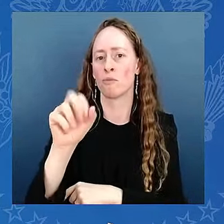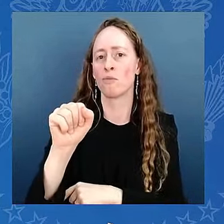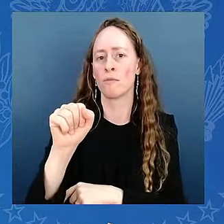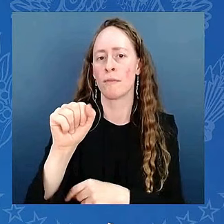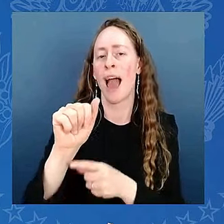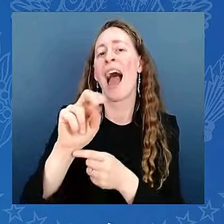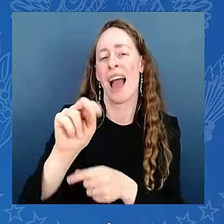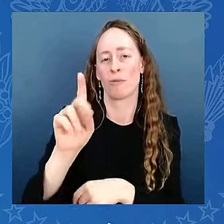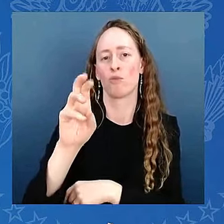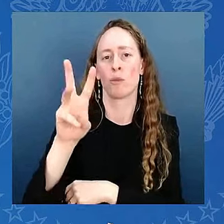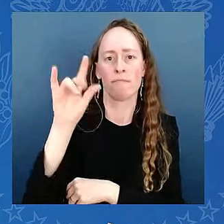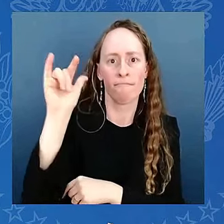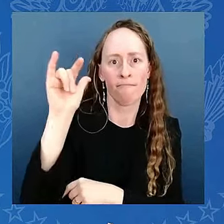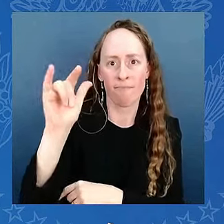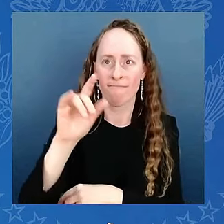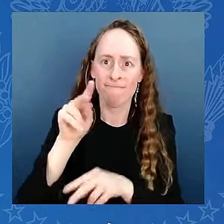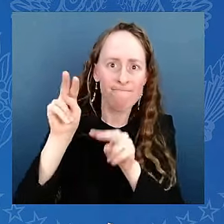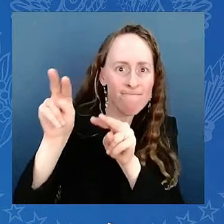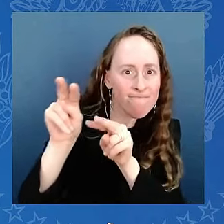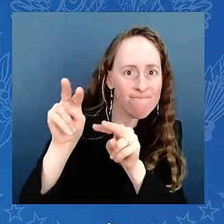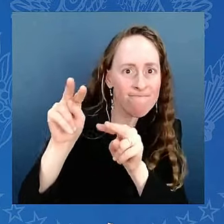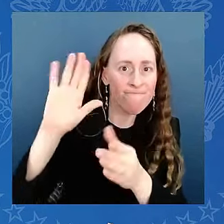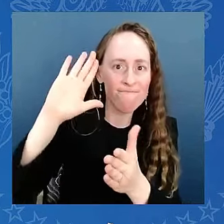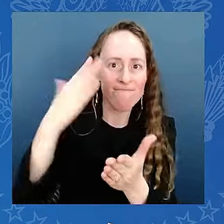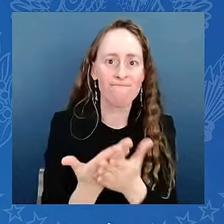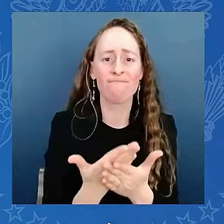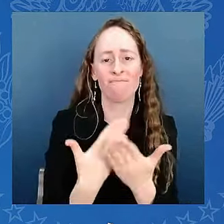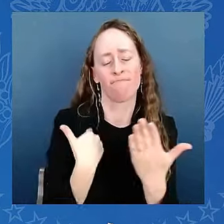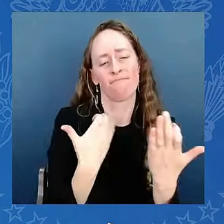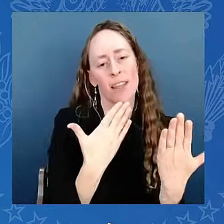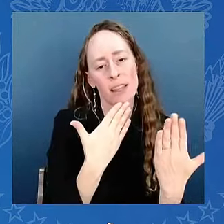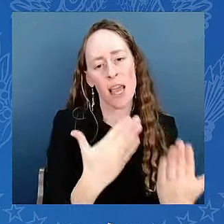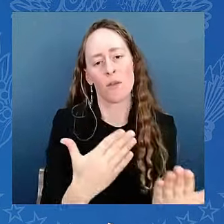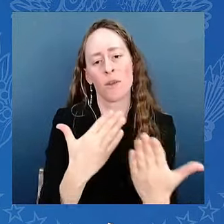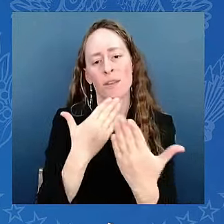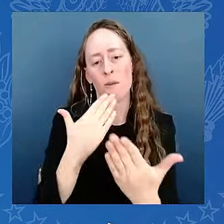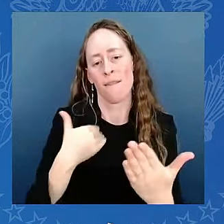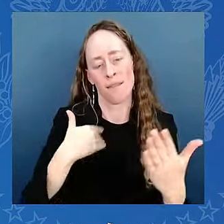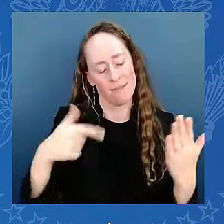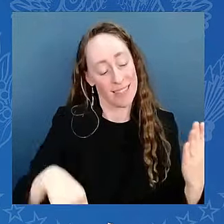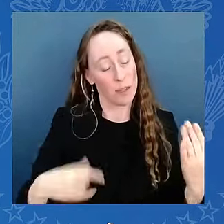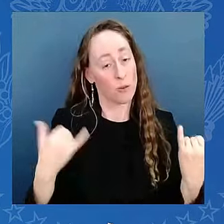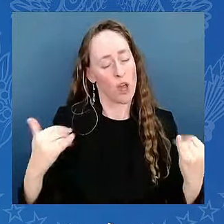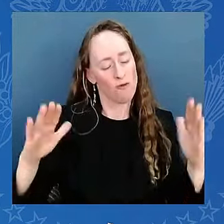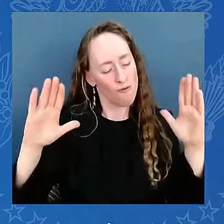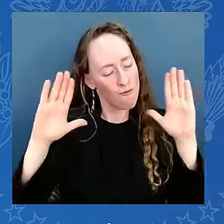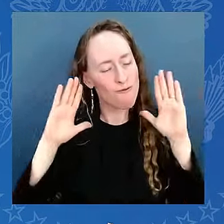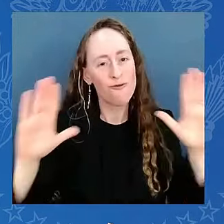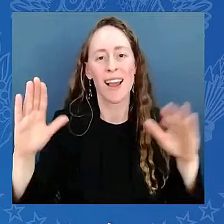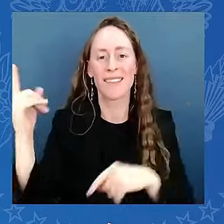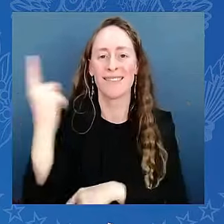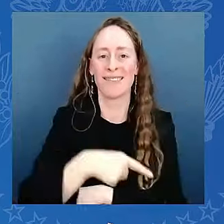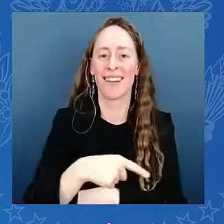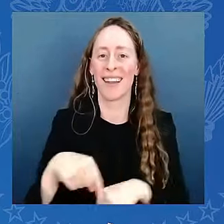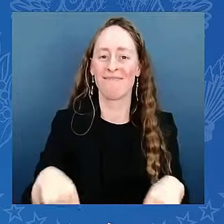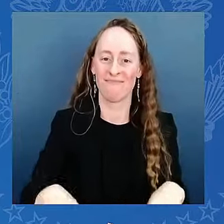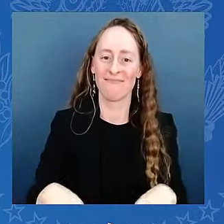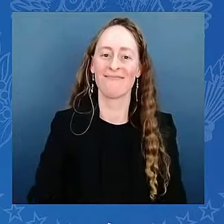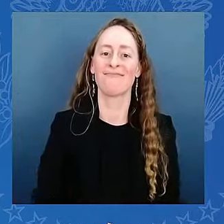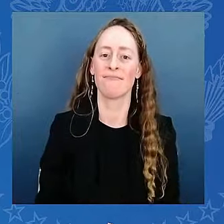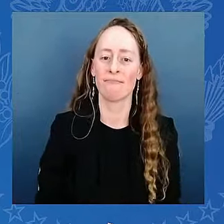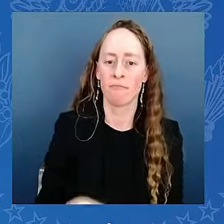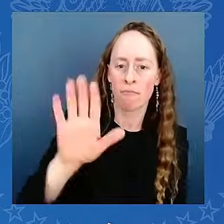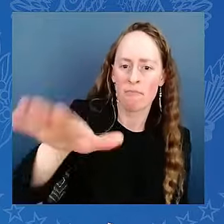And this is a good day. What did you say to them on the phone, sir? What did you say when they answered the phone on the other side? I said, welcome almost home.